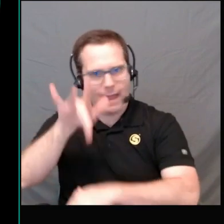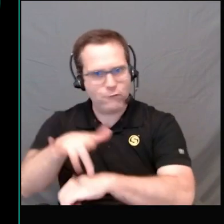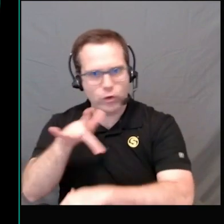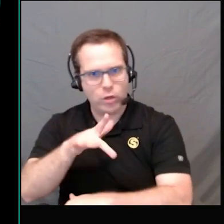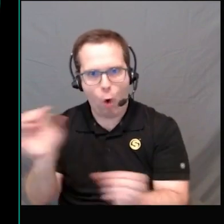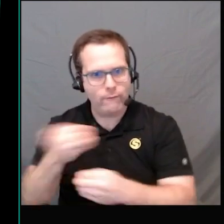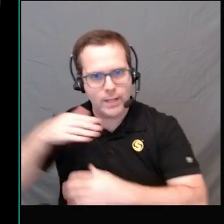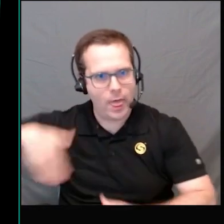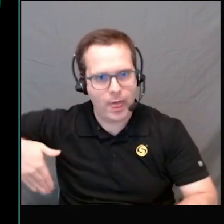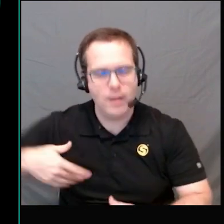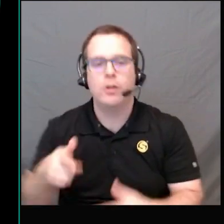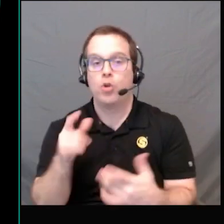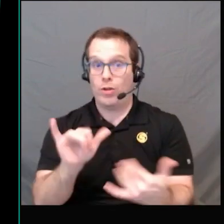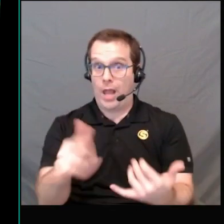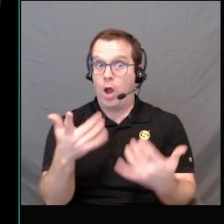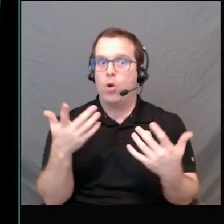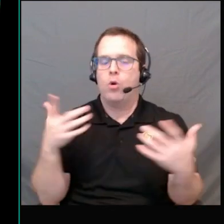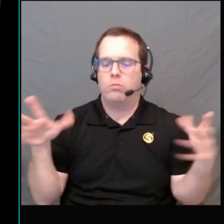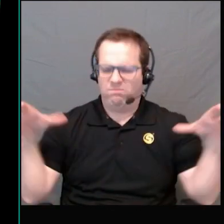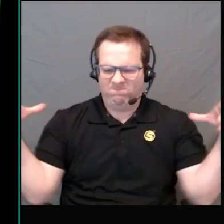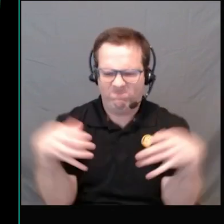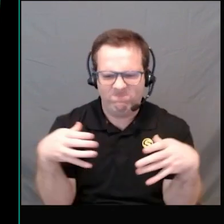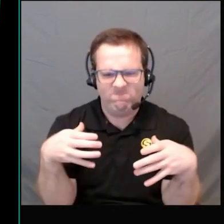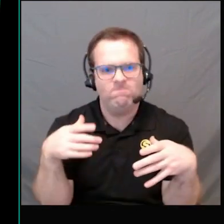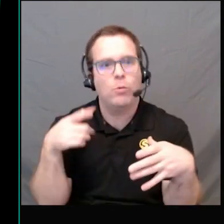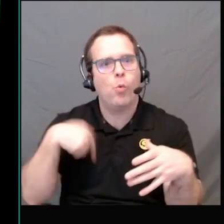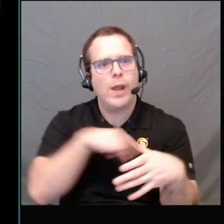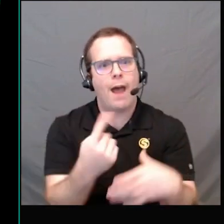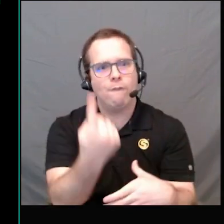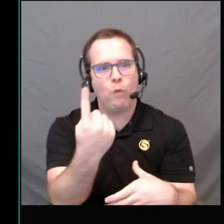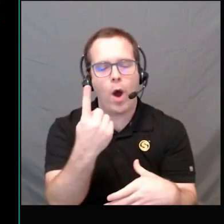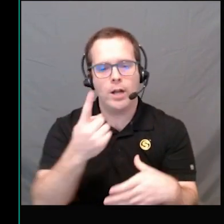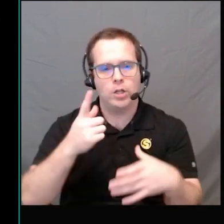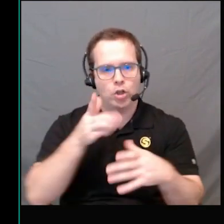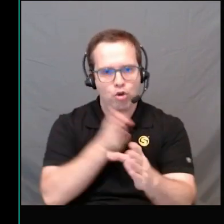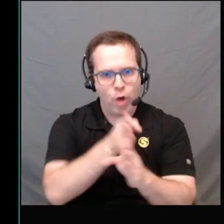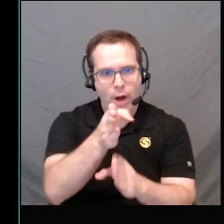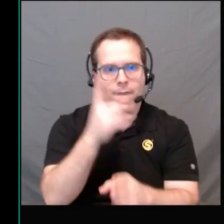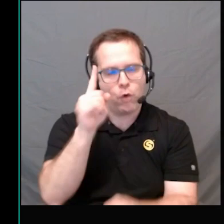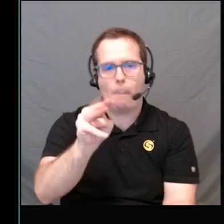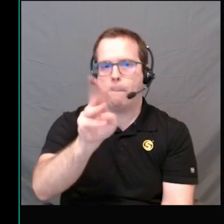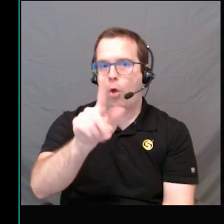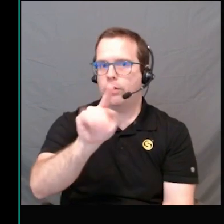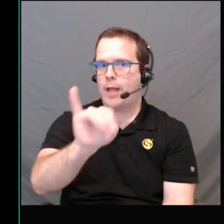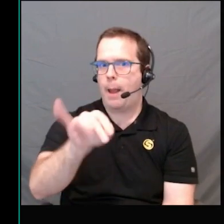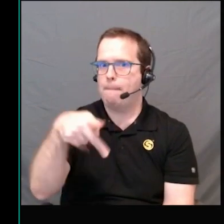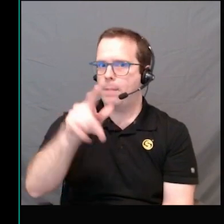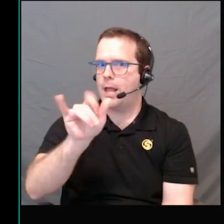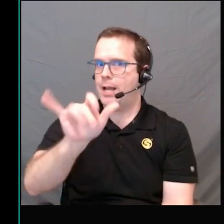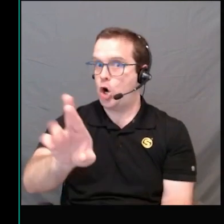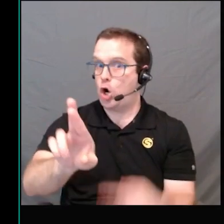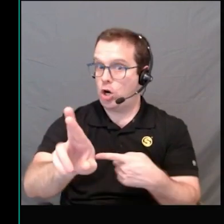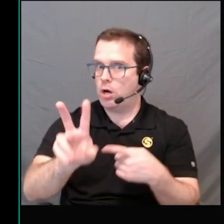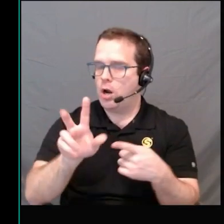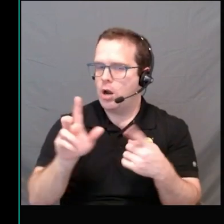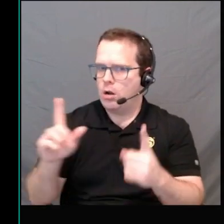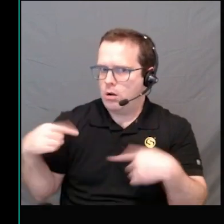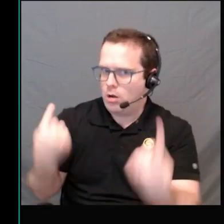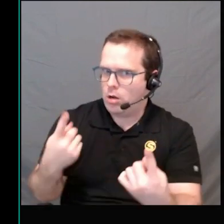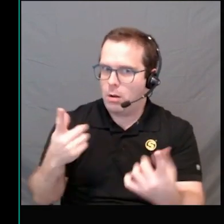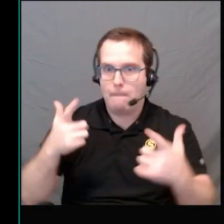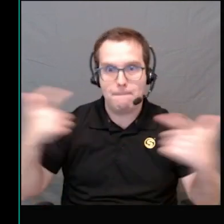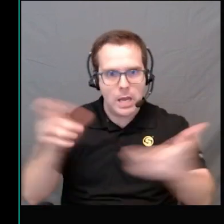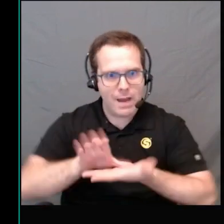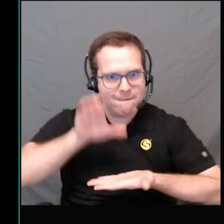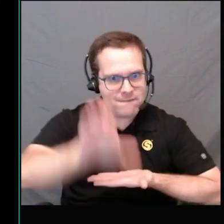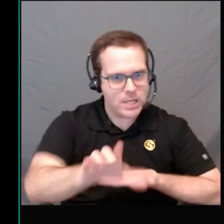together. For this topic, we have an entire track specifically dedicated to multiplayer. This has been a big investment area for us this past year, and among our